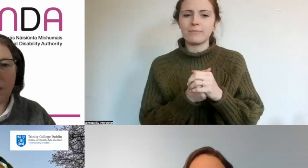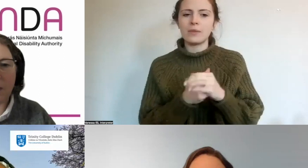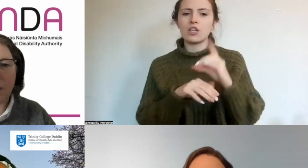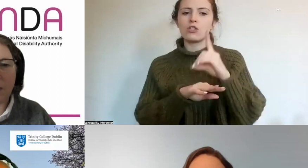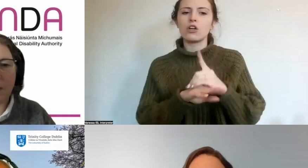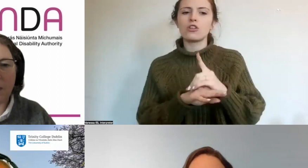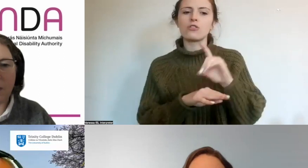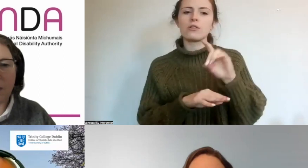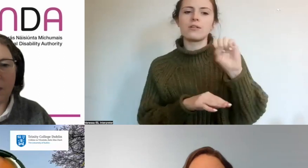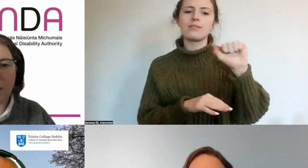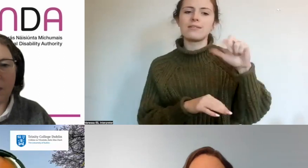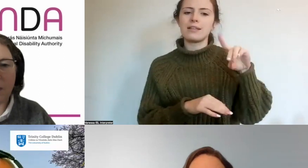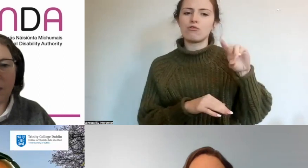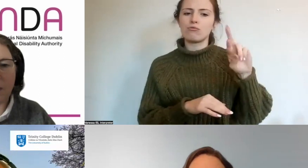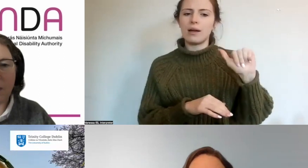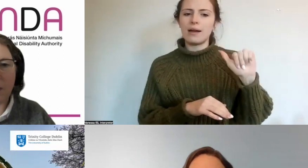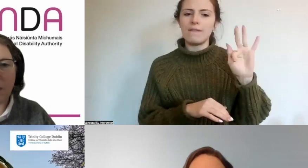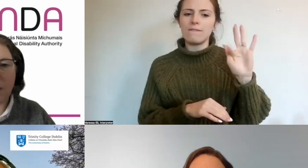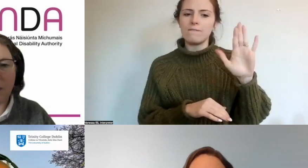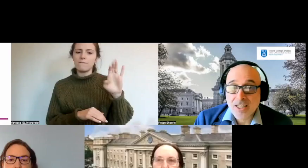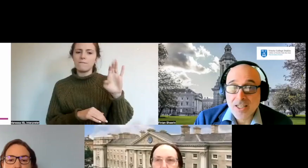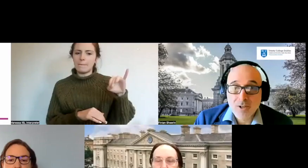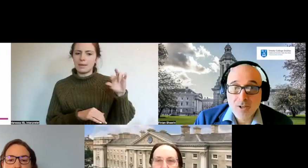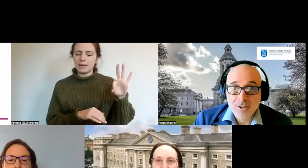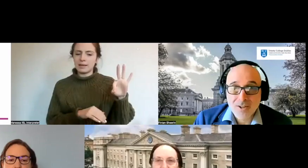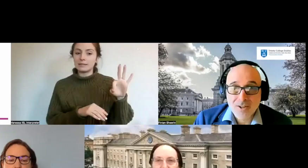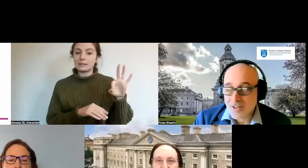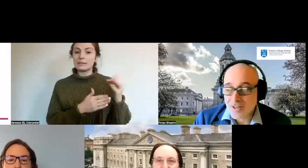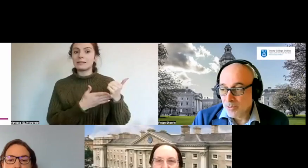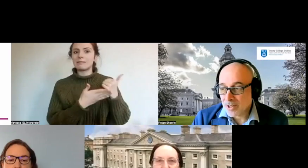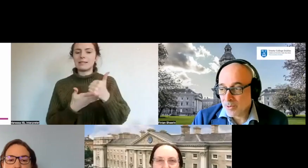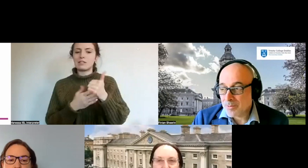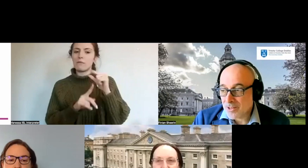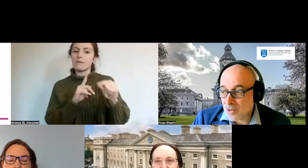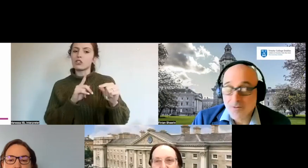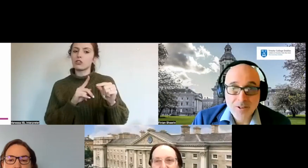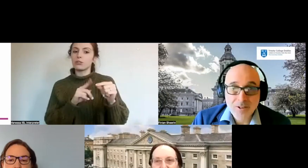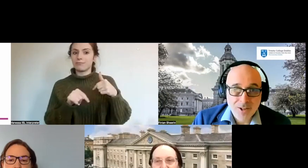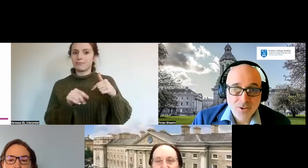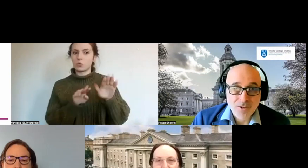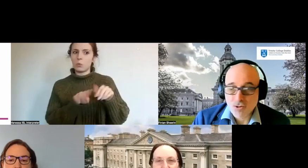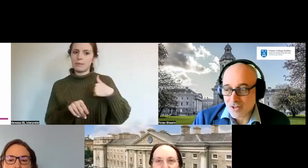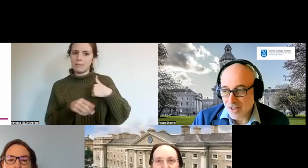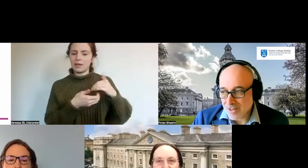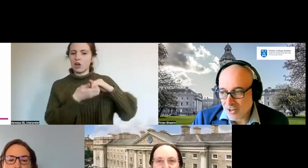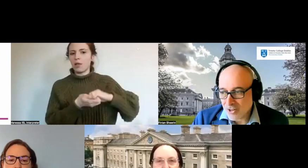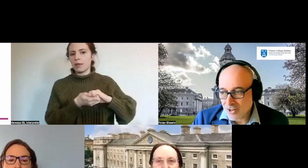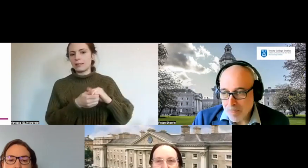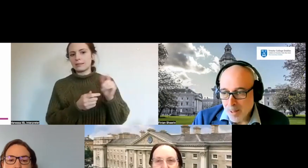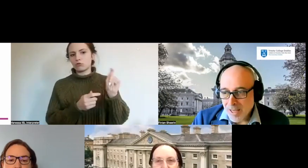is an assistant professor in intellectual disability nursing, working with me in the School of Nursing and Midwifery in Trinity